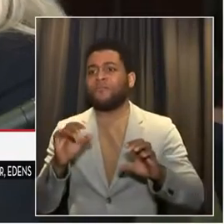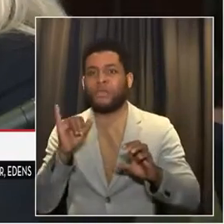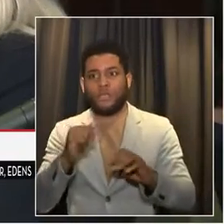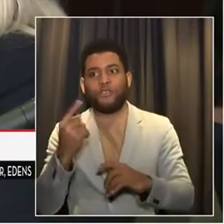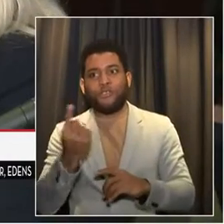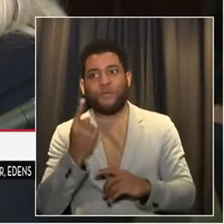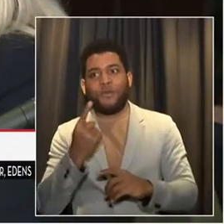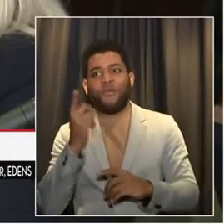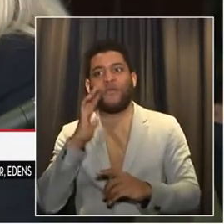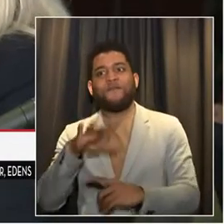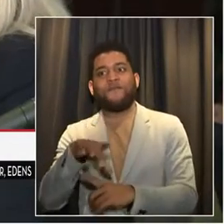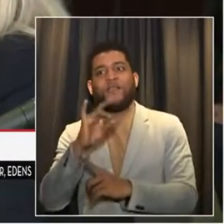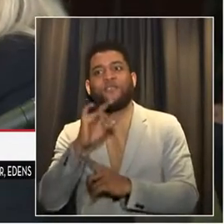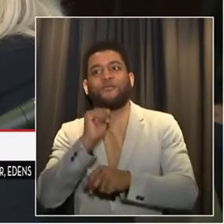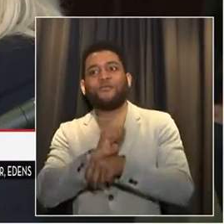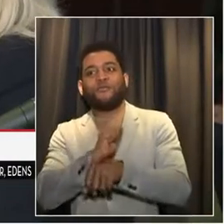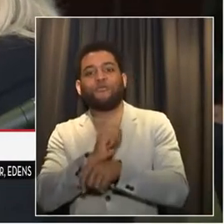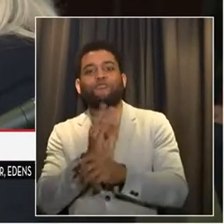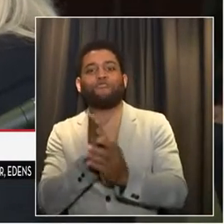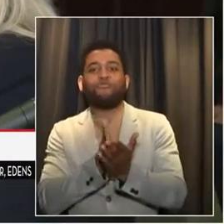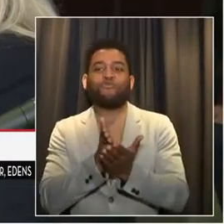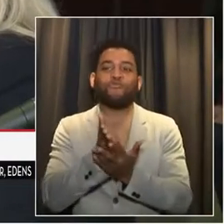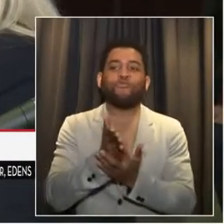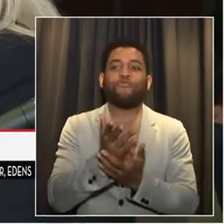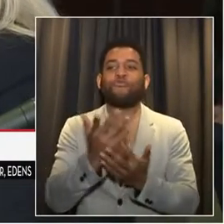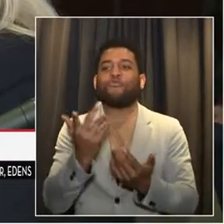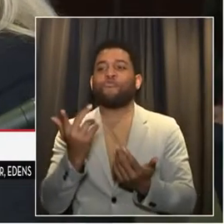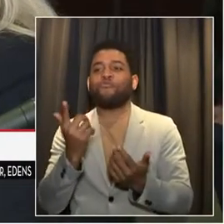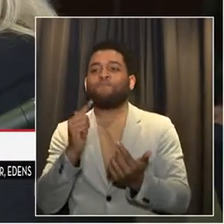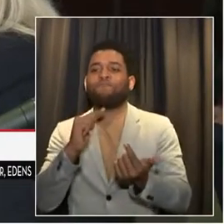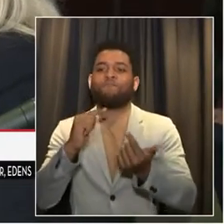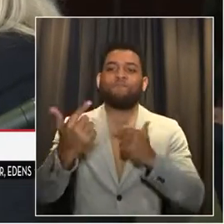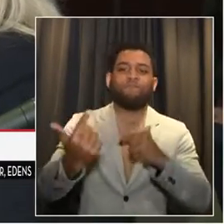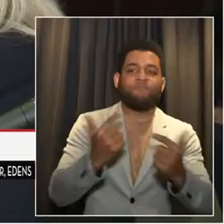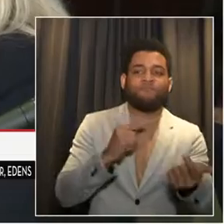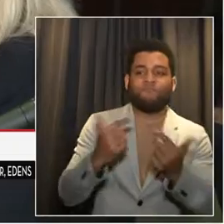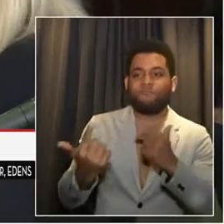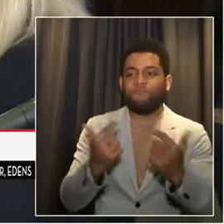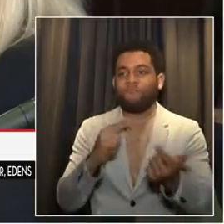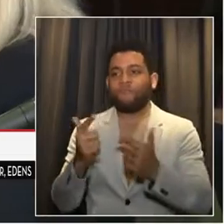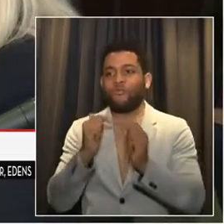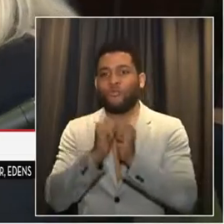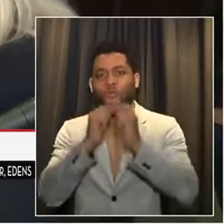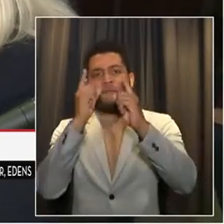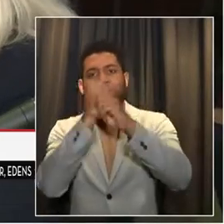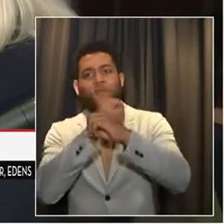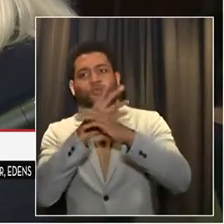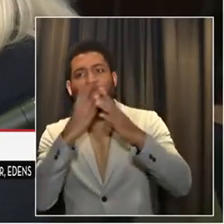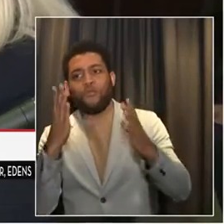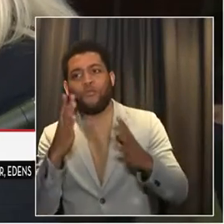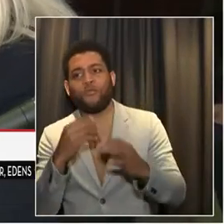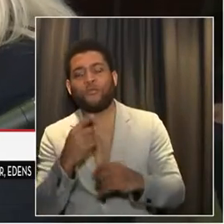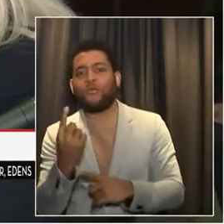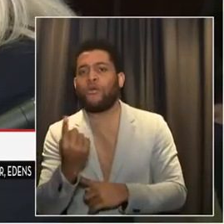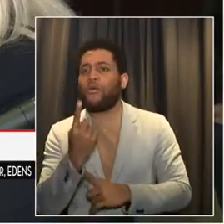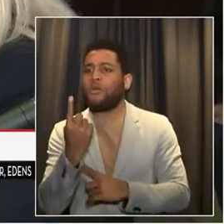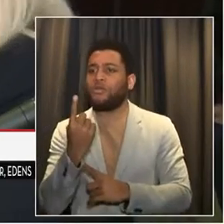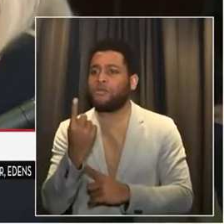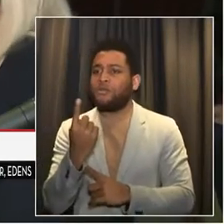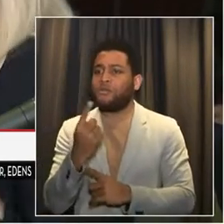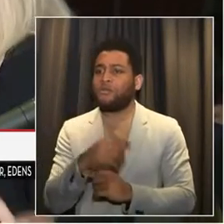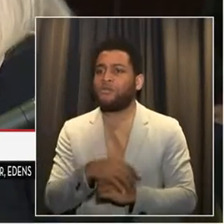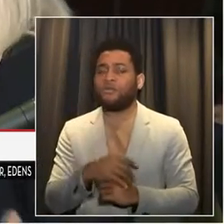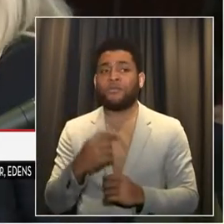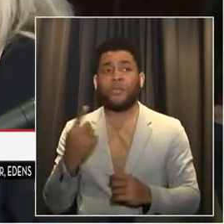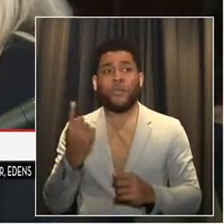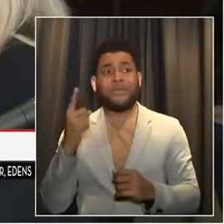as we work through this and as we come back and forth with the vision, that there will always have to be multiple paths. I